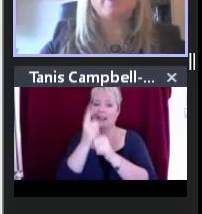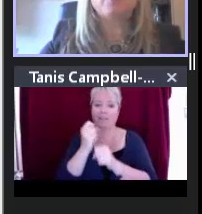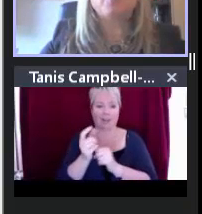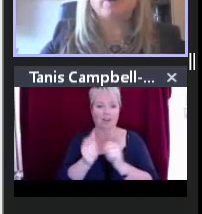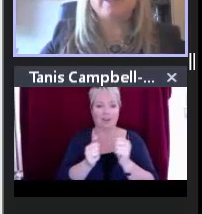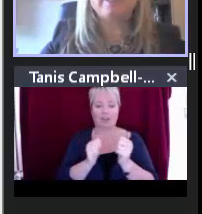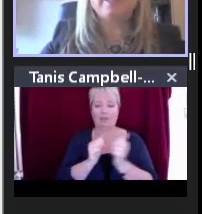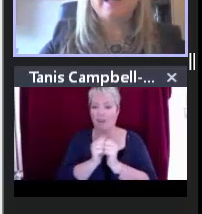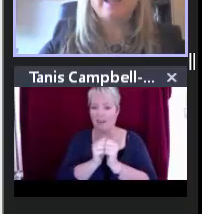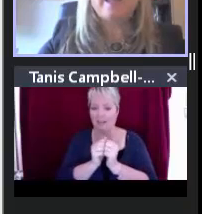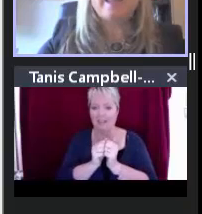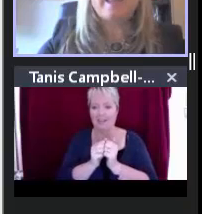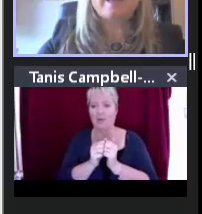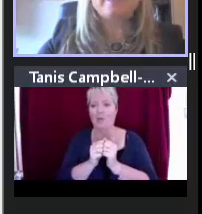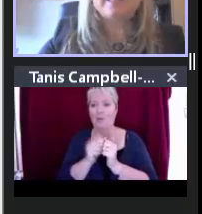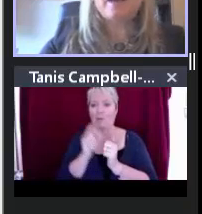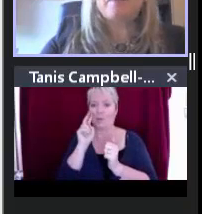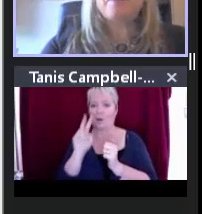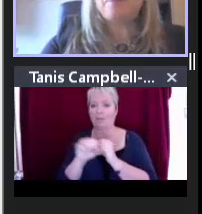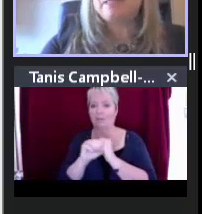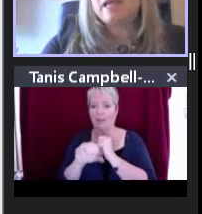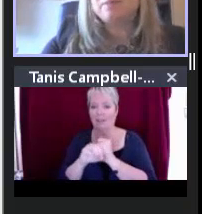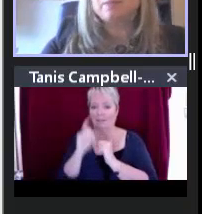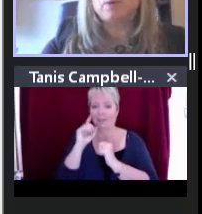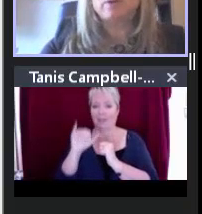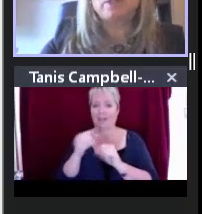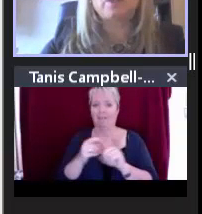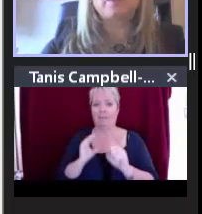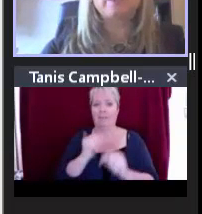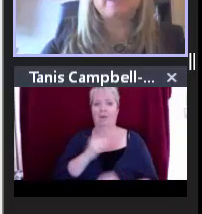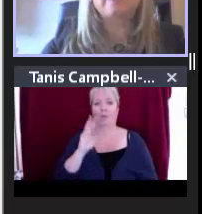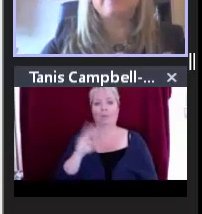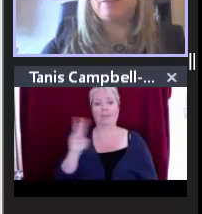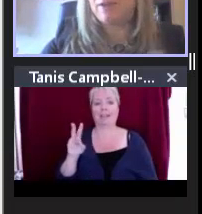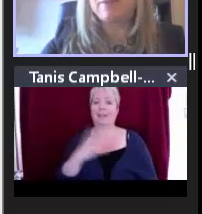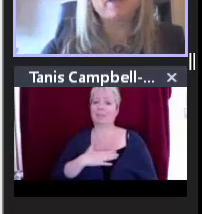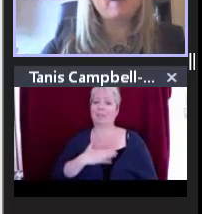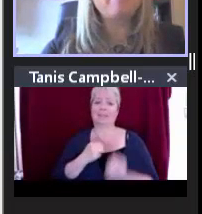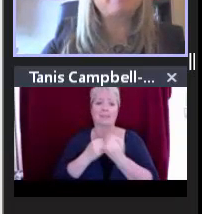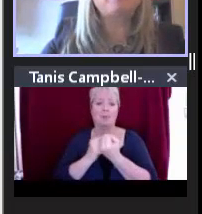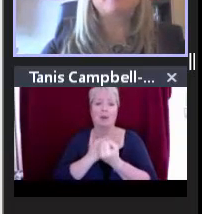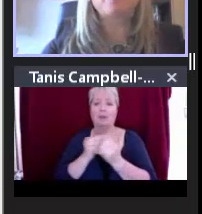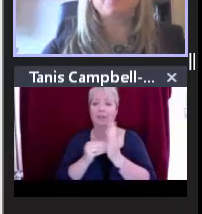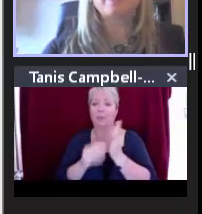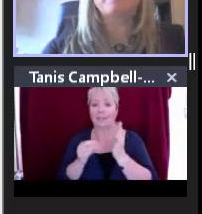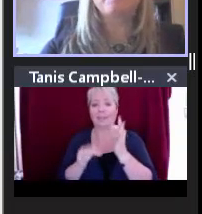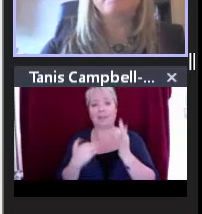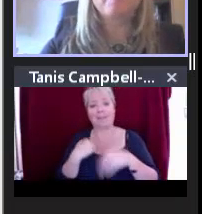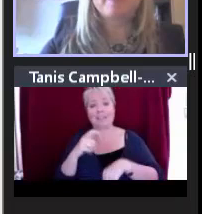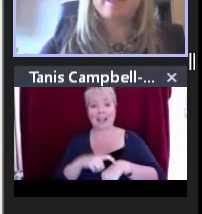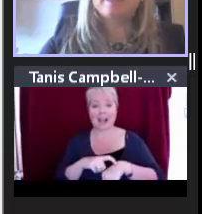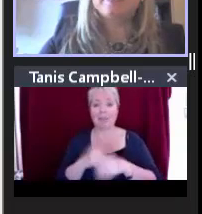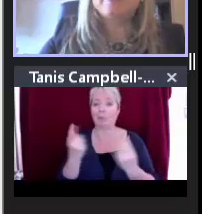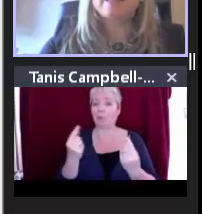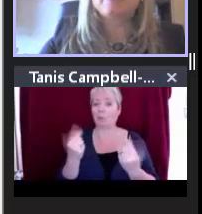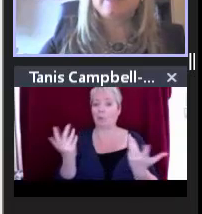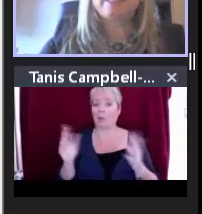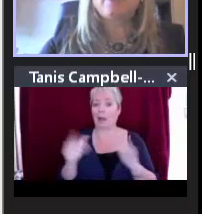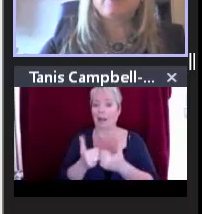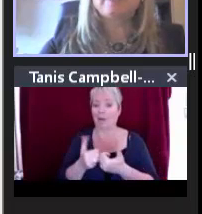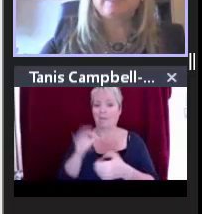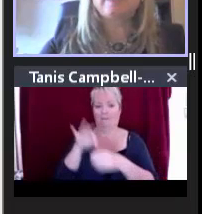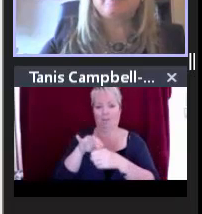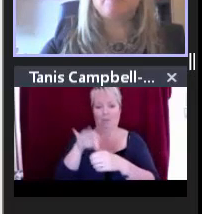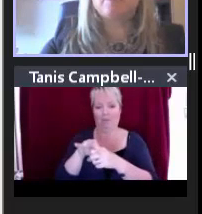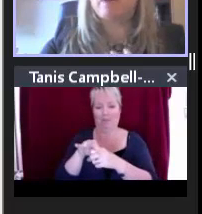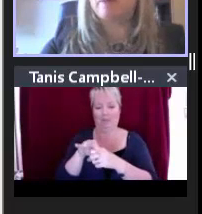do watch for it. And please help support our students if you have the time and do some voting. So that's really